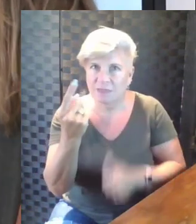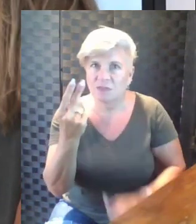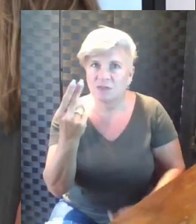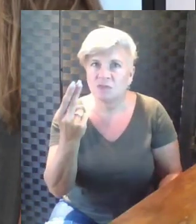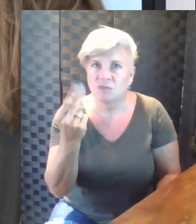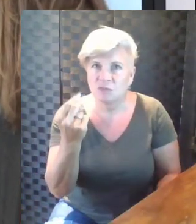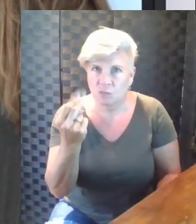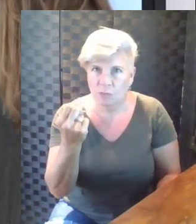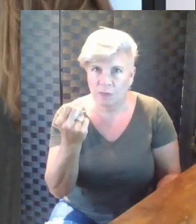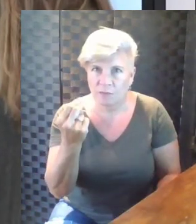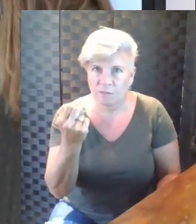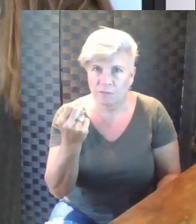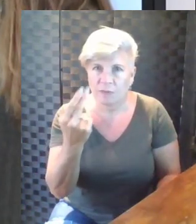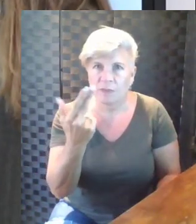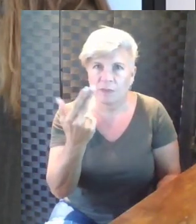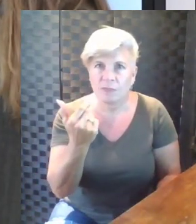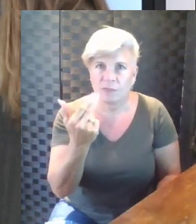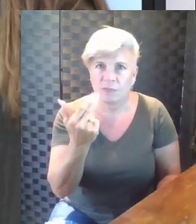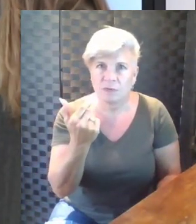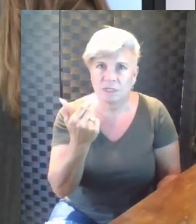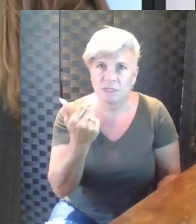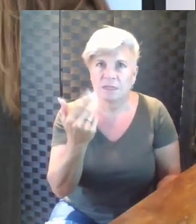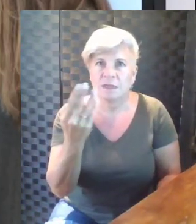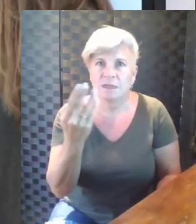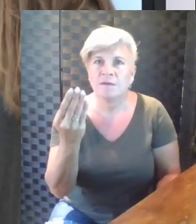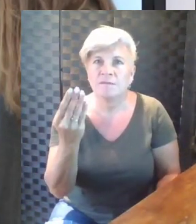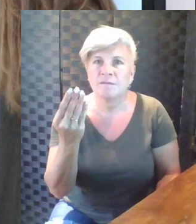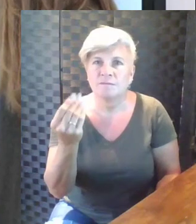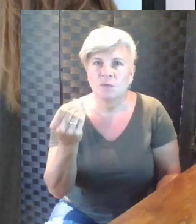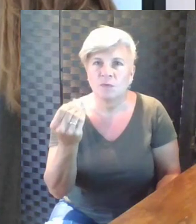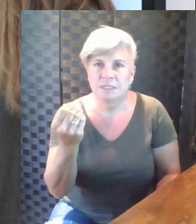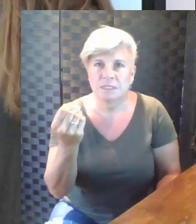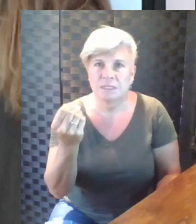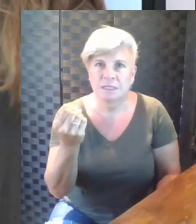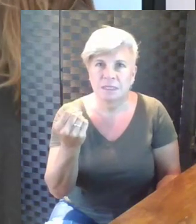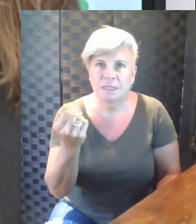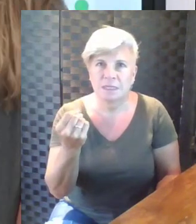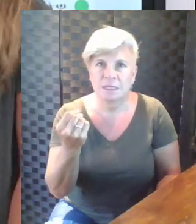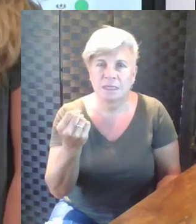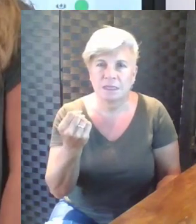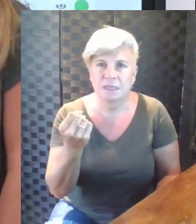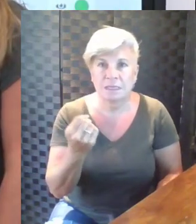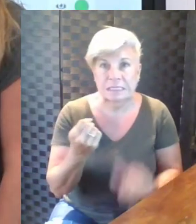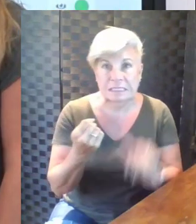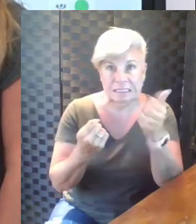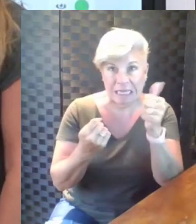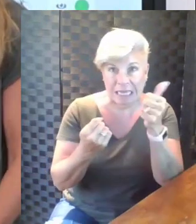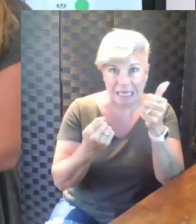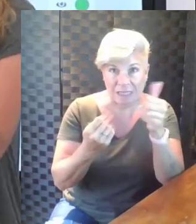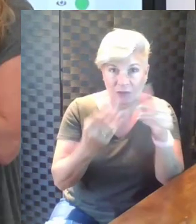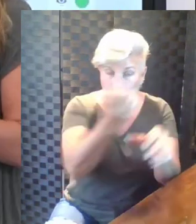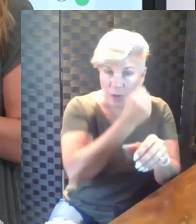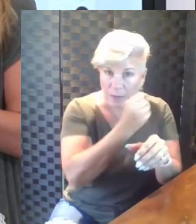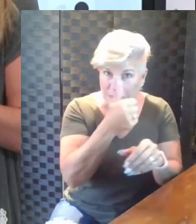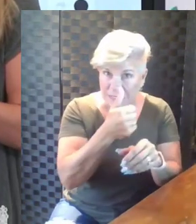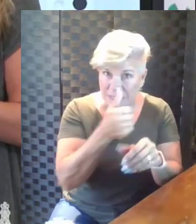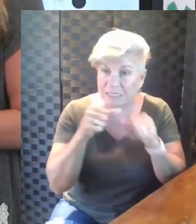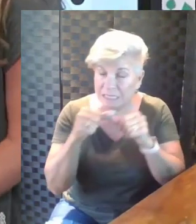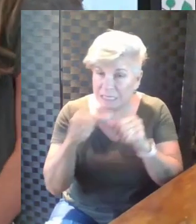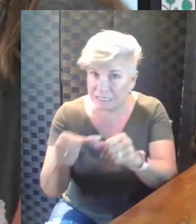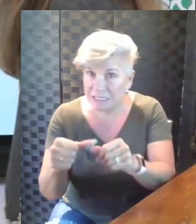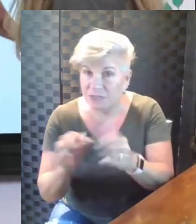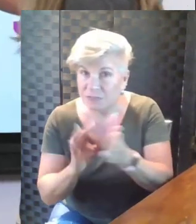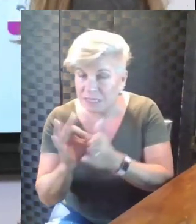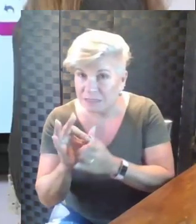11, 12, 13, and 14. So after you grab your group of 10, you can count on by